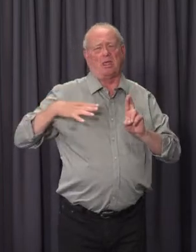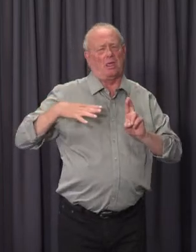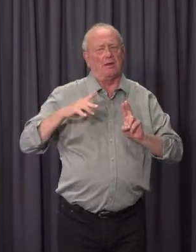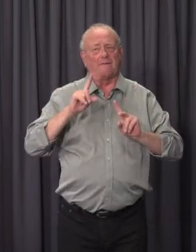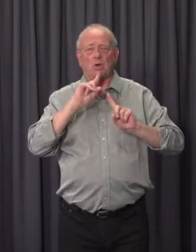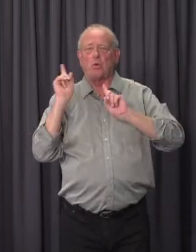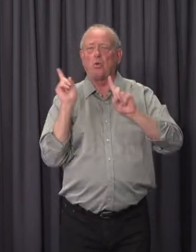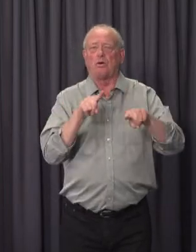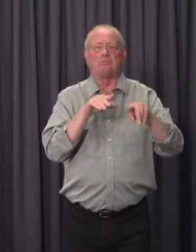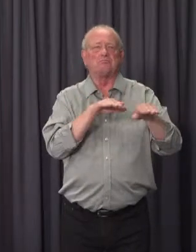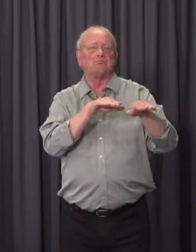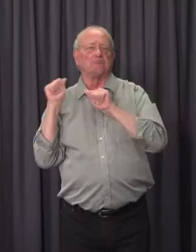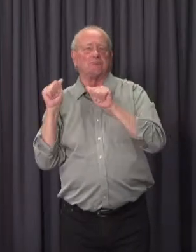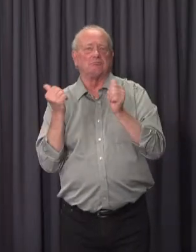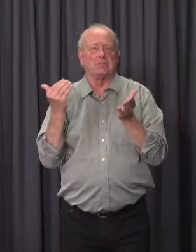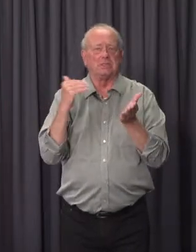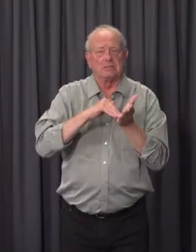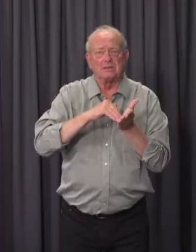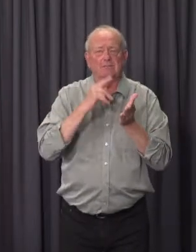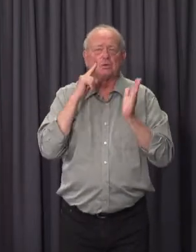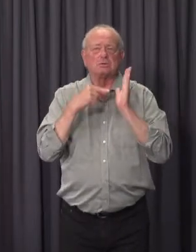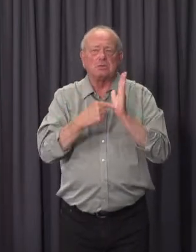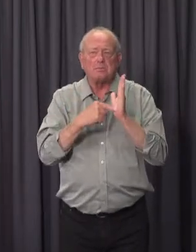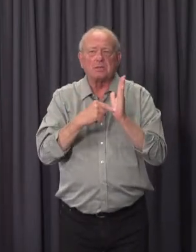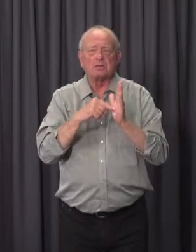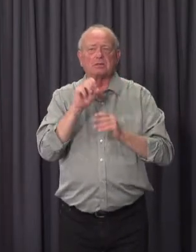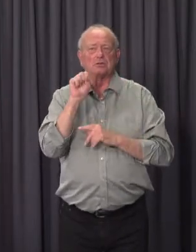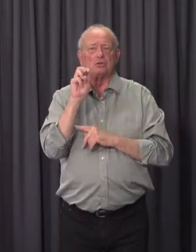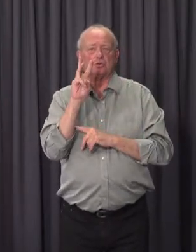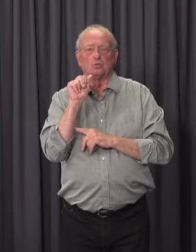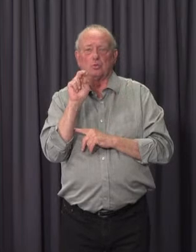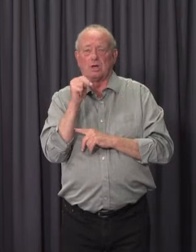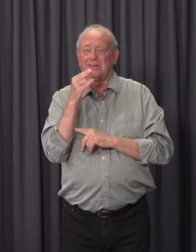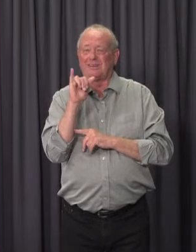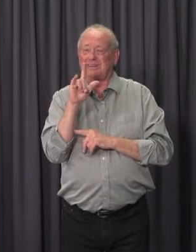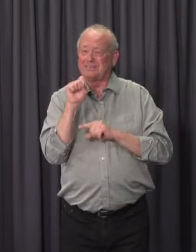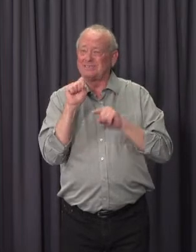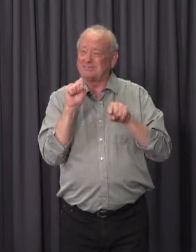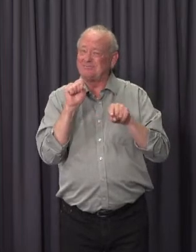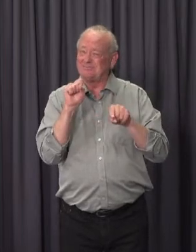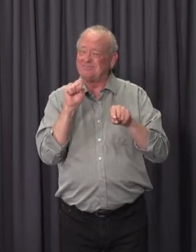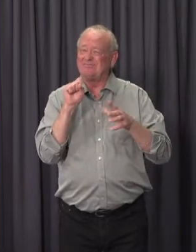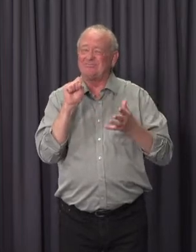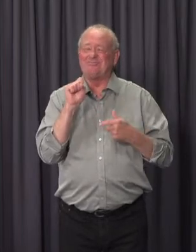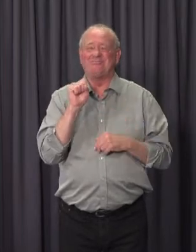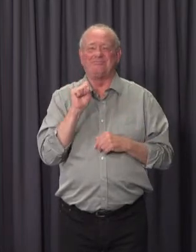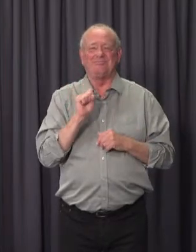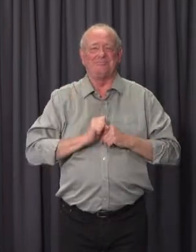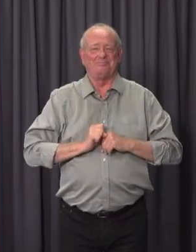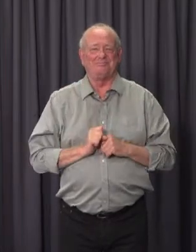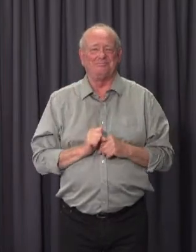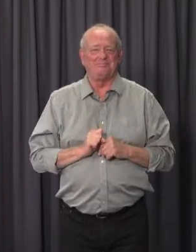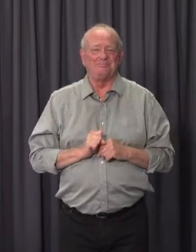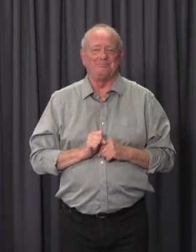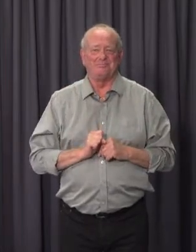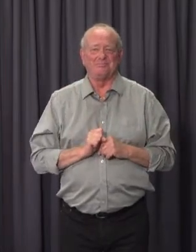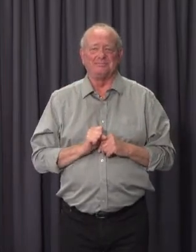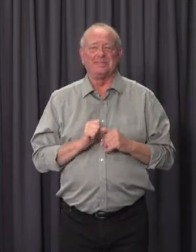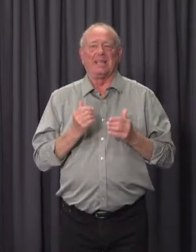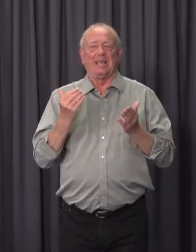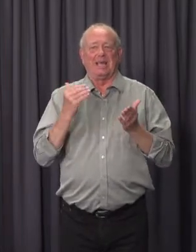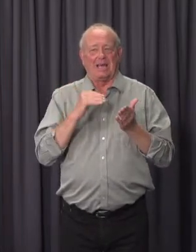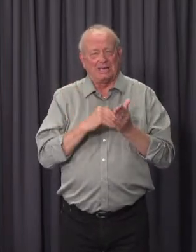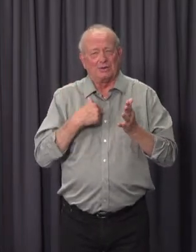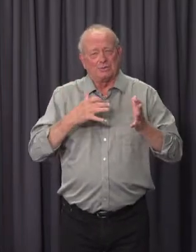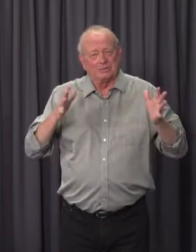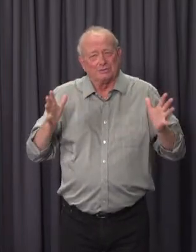again, should it be necessary. As other evacuated communities are preparing their re-entry plans, I want to once again encourage